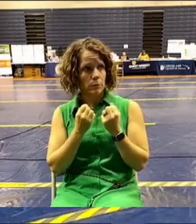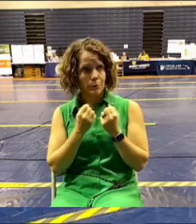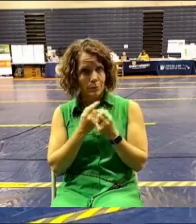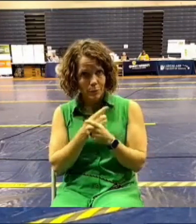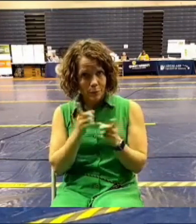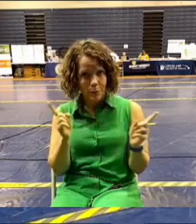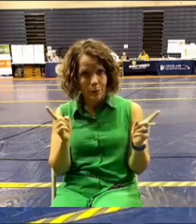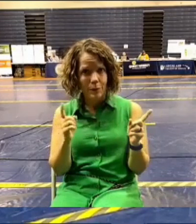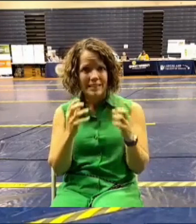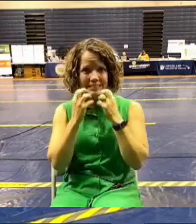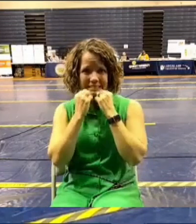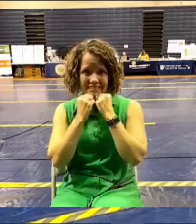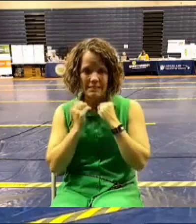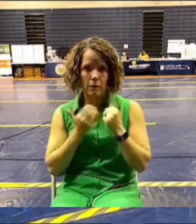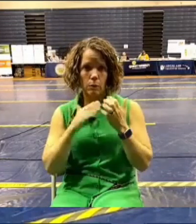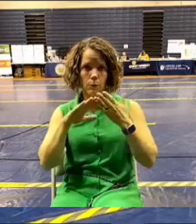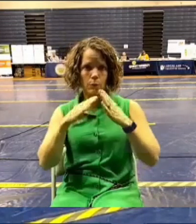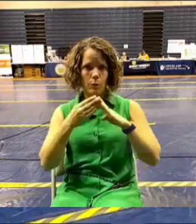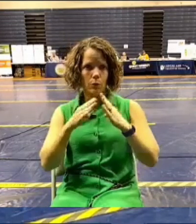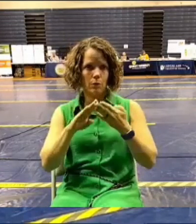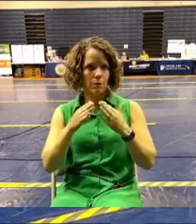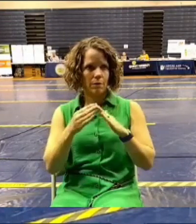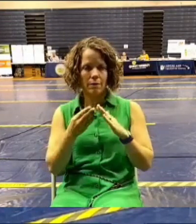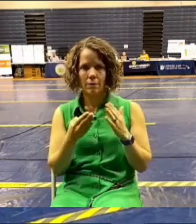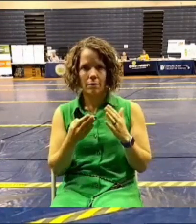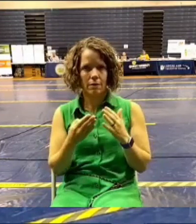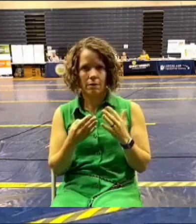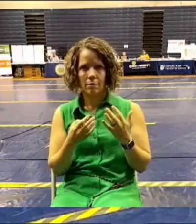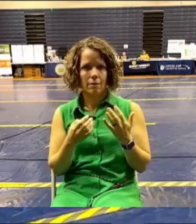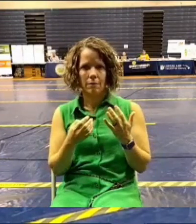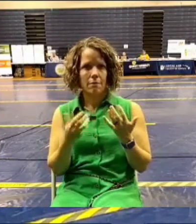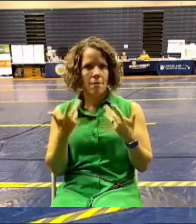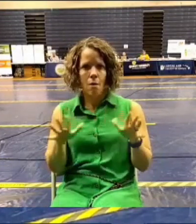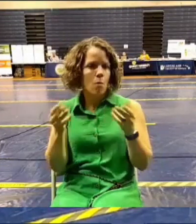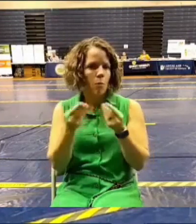Losing our community, losing these faces.